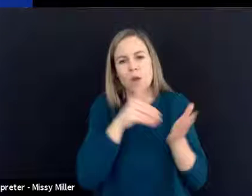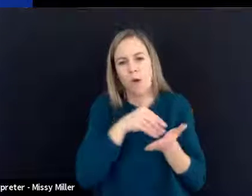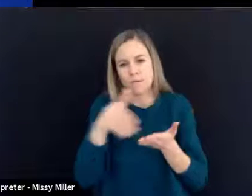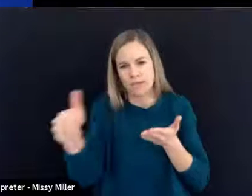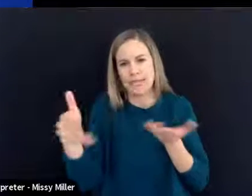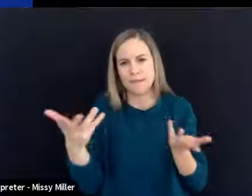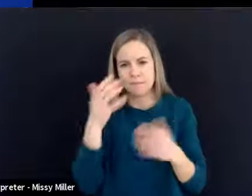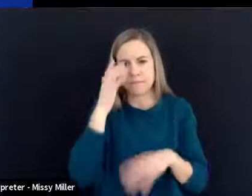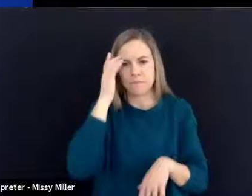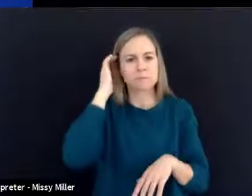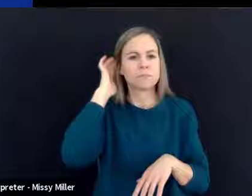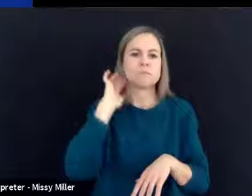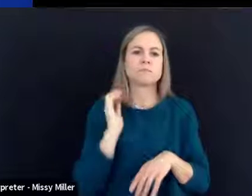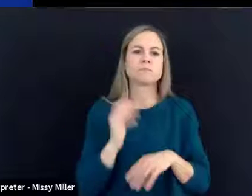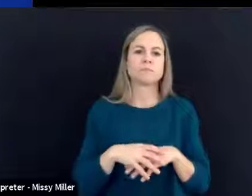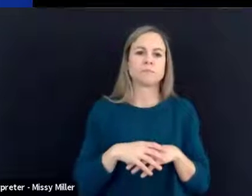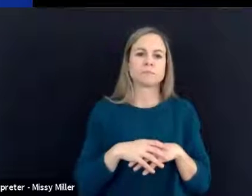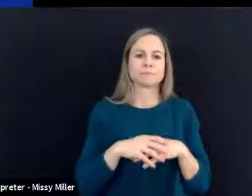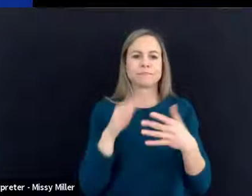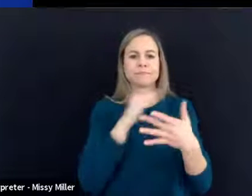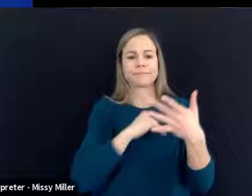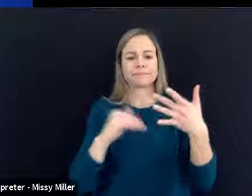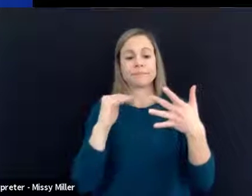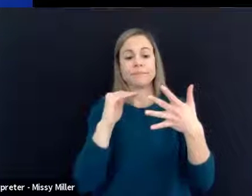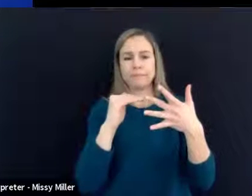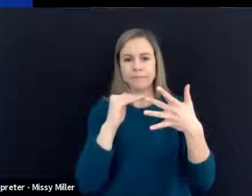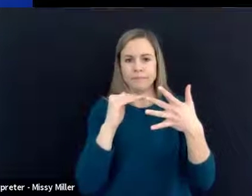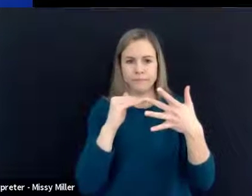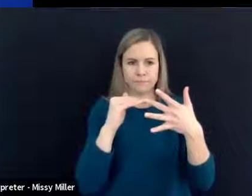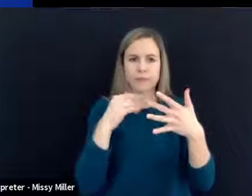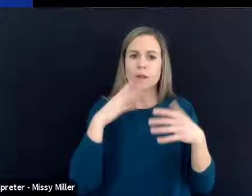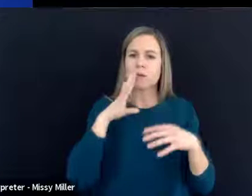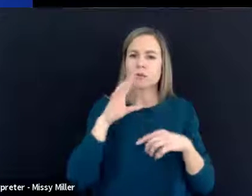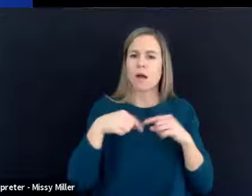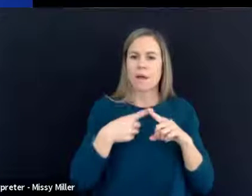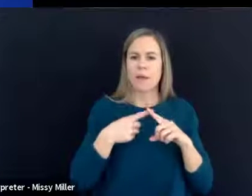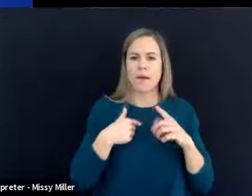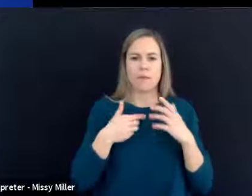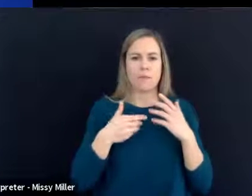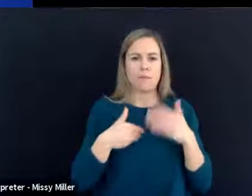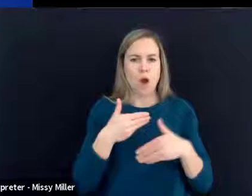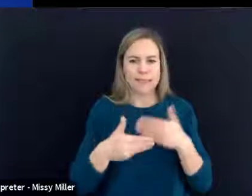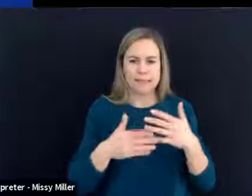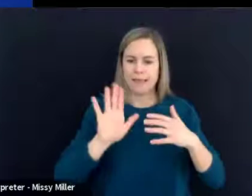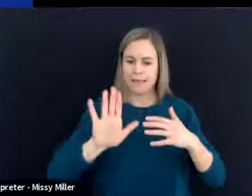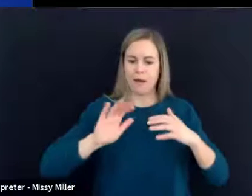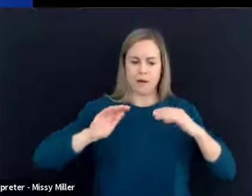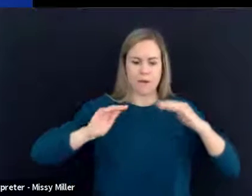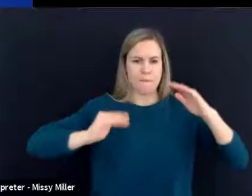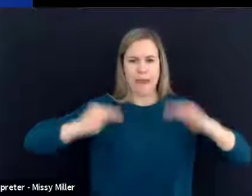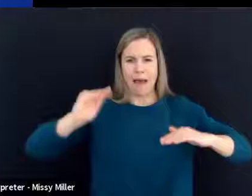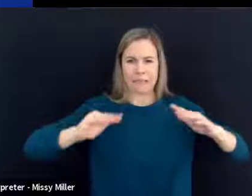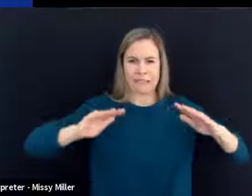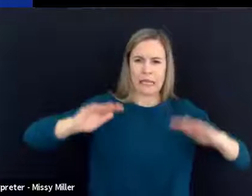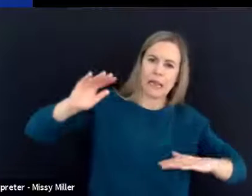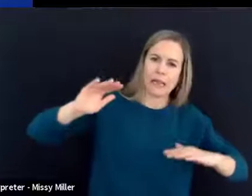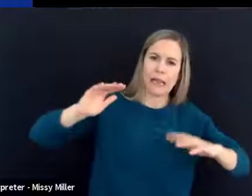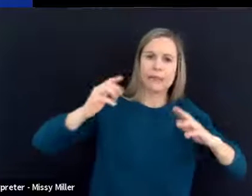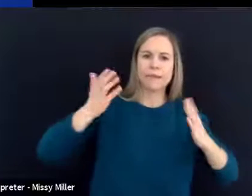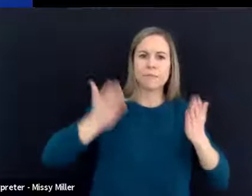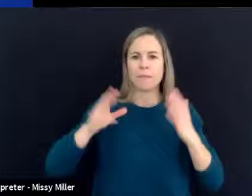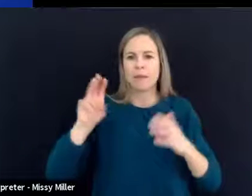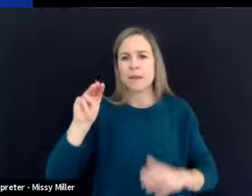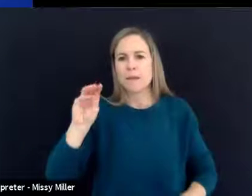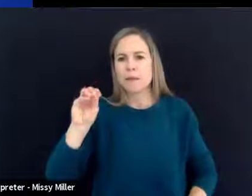for kiddos with CHARGE. Then we're going to talk about processing effects on balance and motor development. We'll give